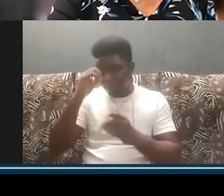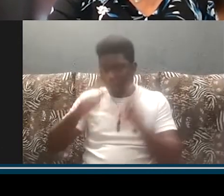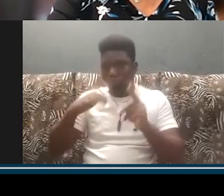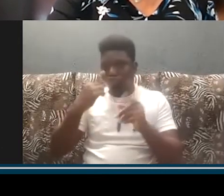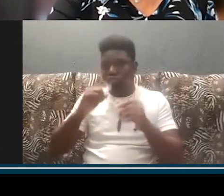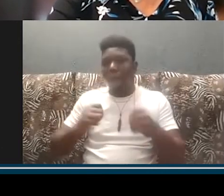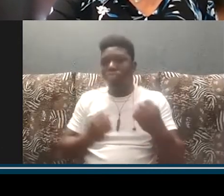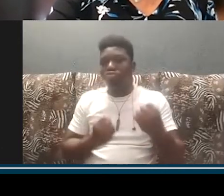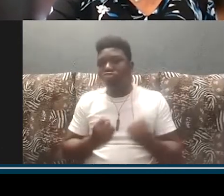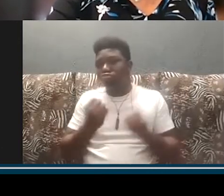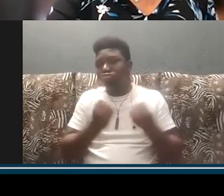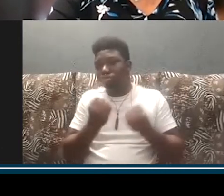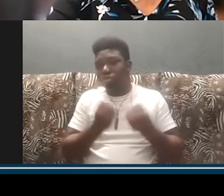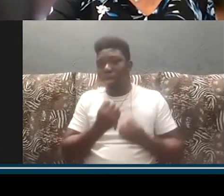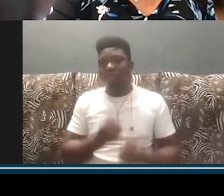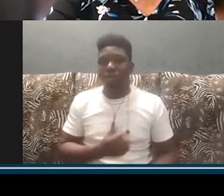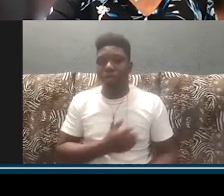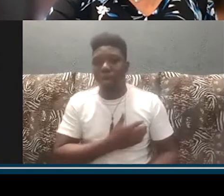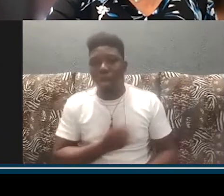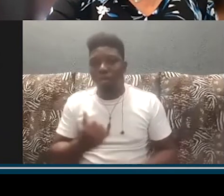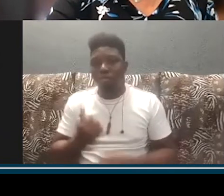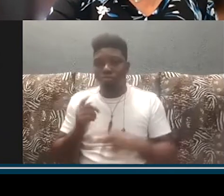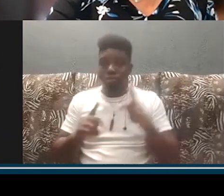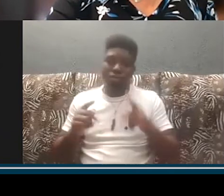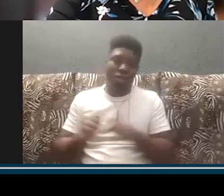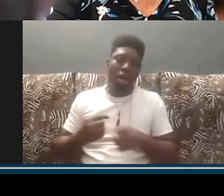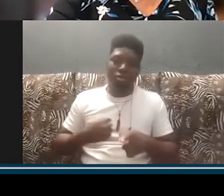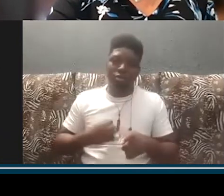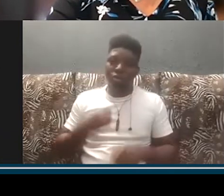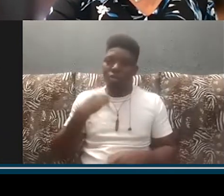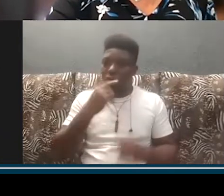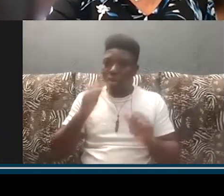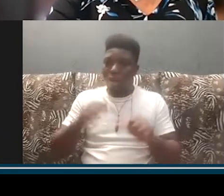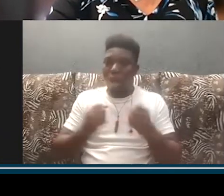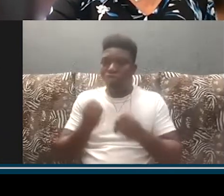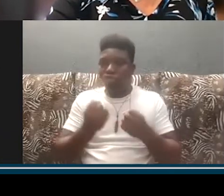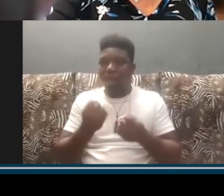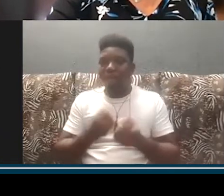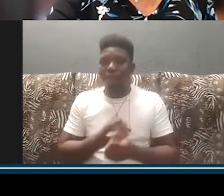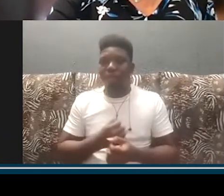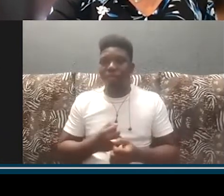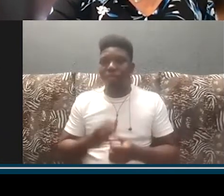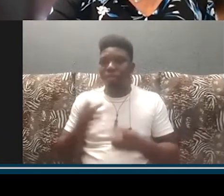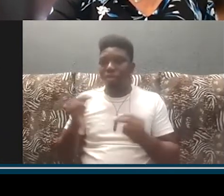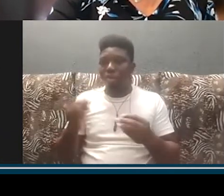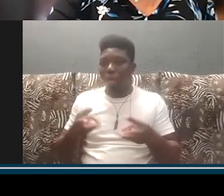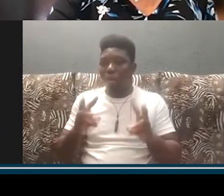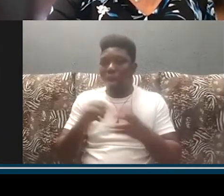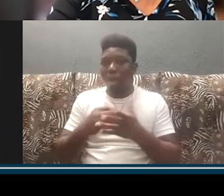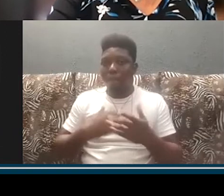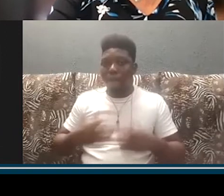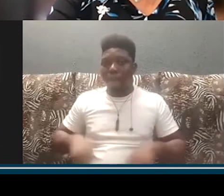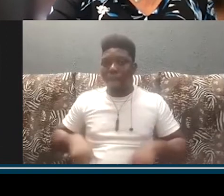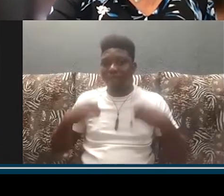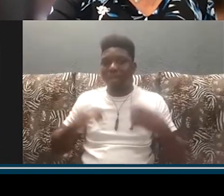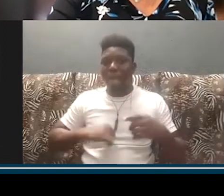not people like me who can't drive. There's no way in my life I could drive and get